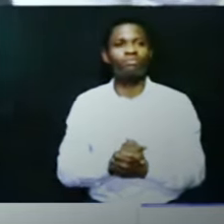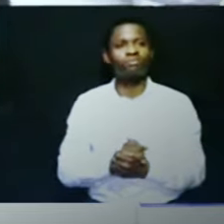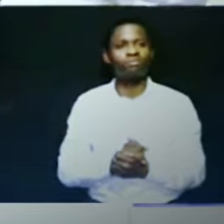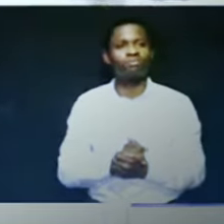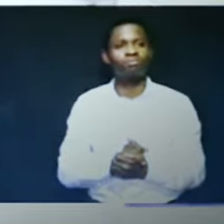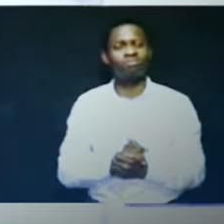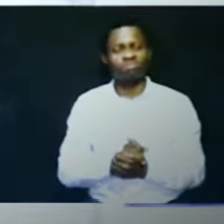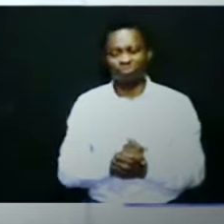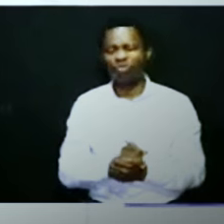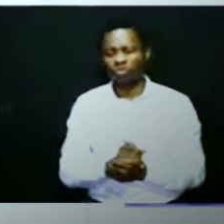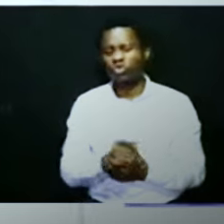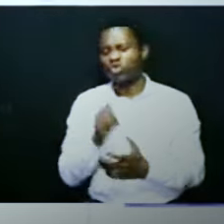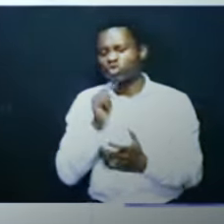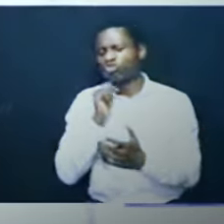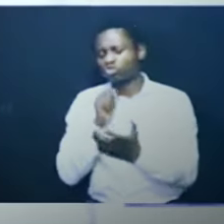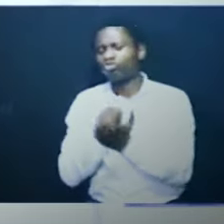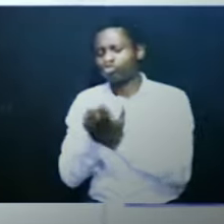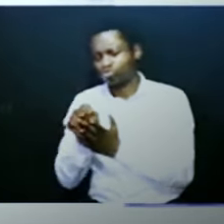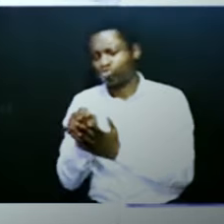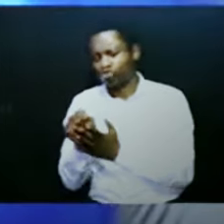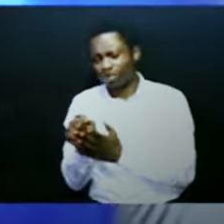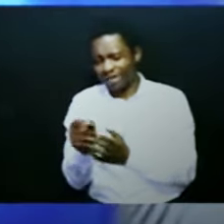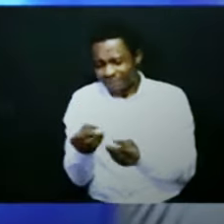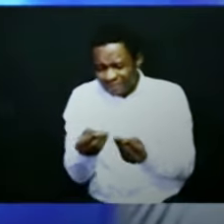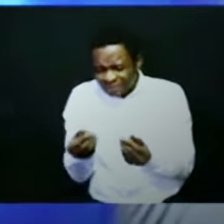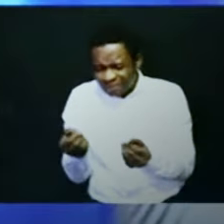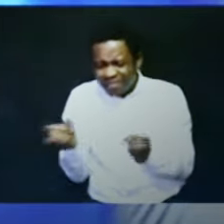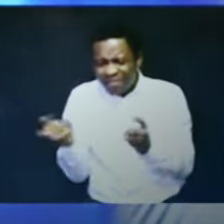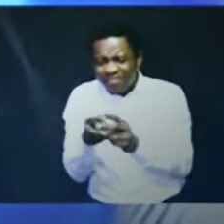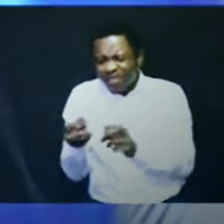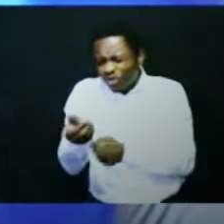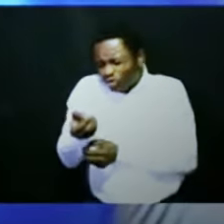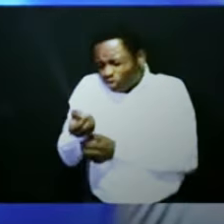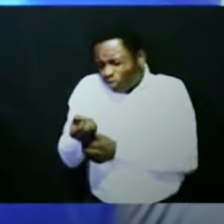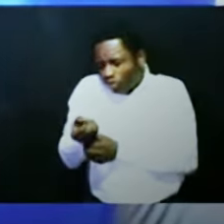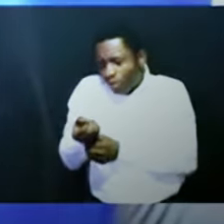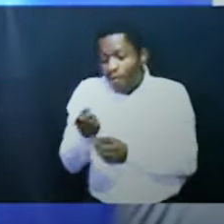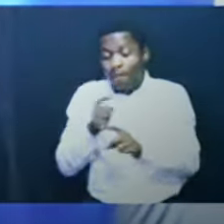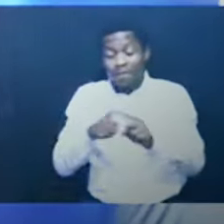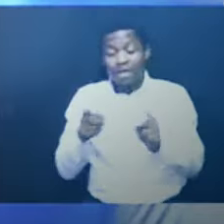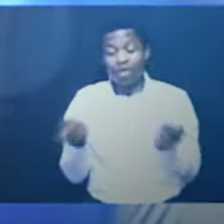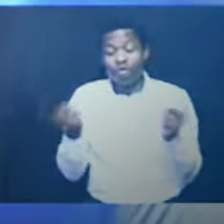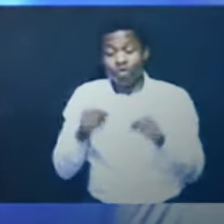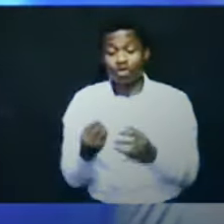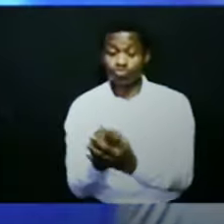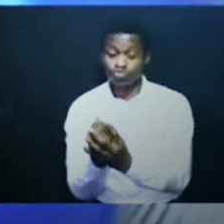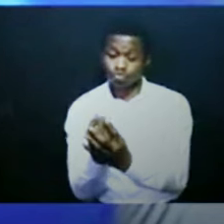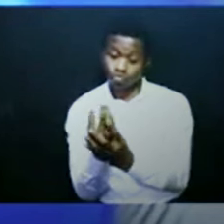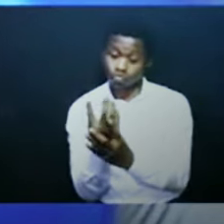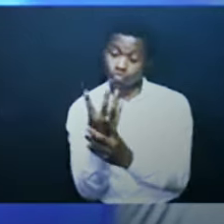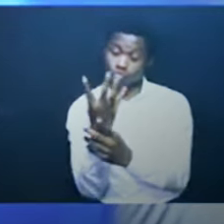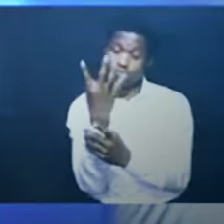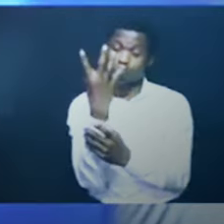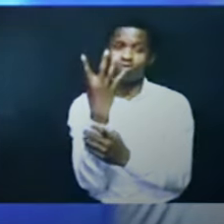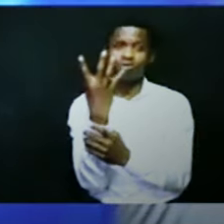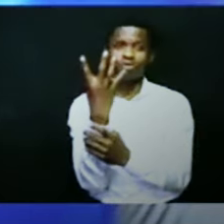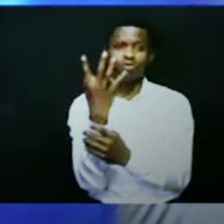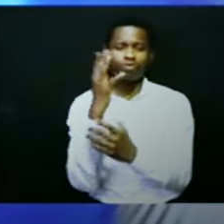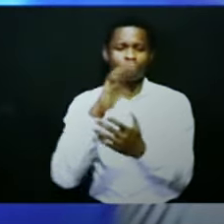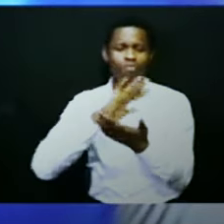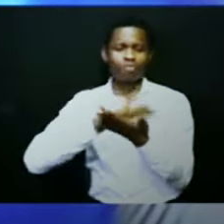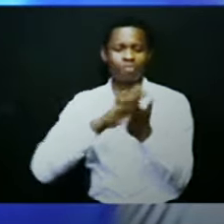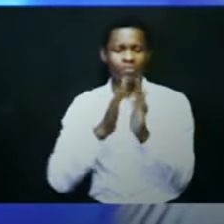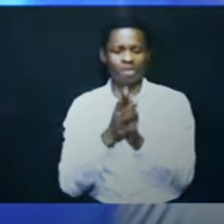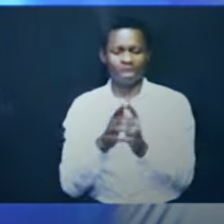Though it is the smallest of all seeds, yet when it grows, it is the largest